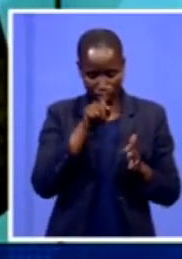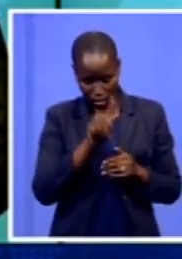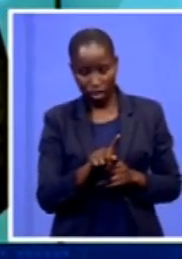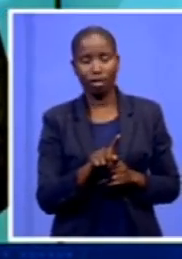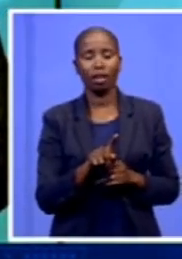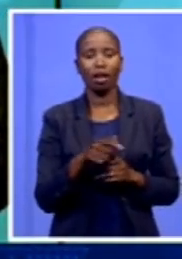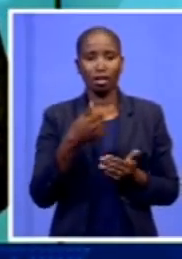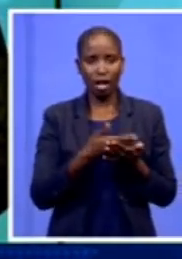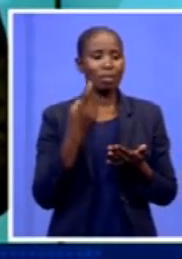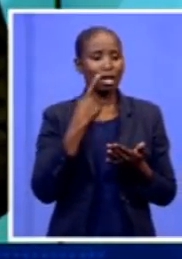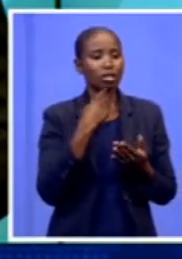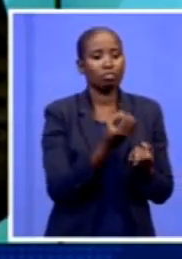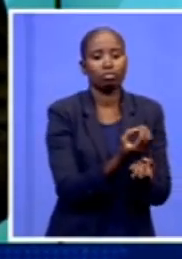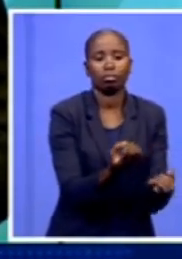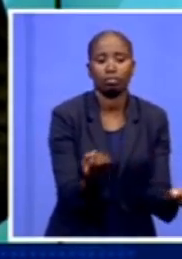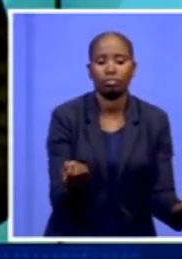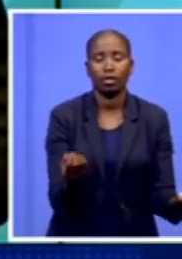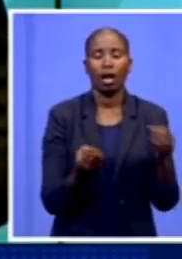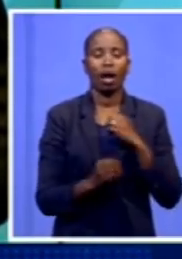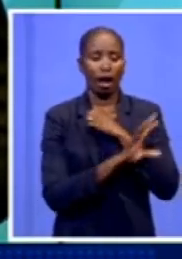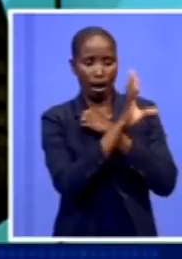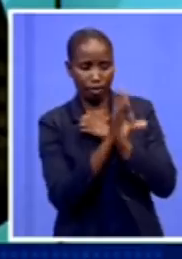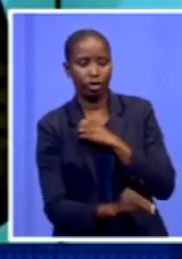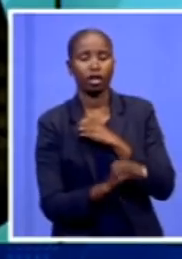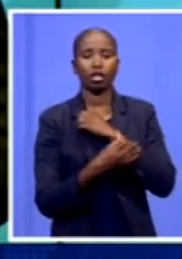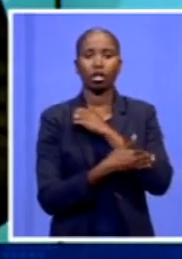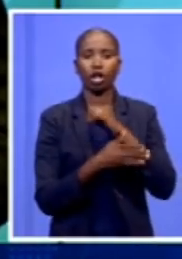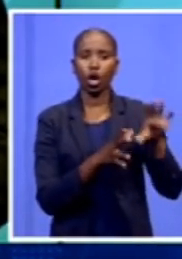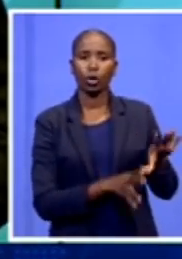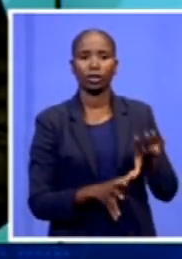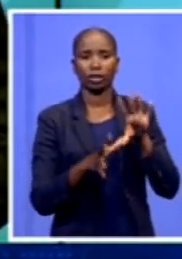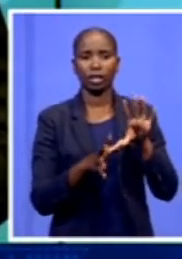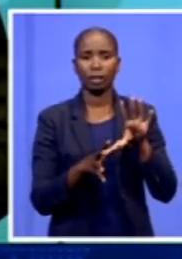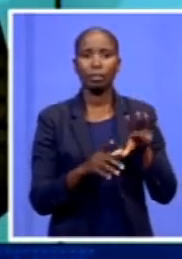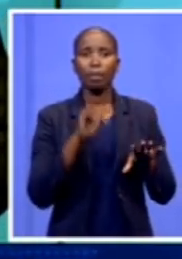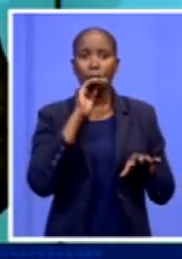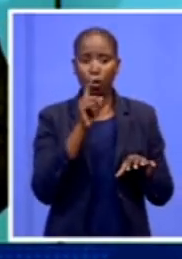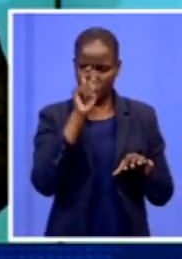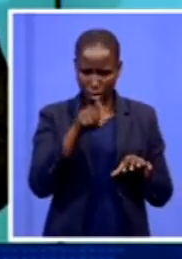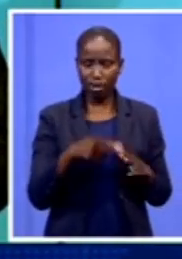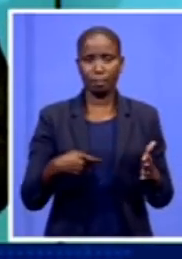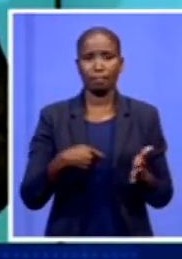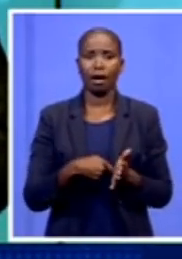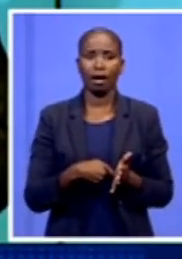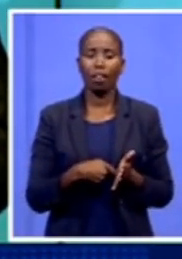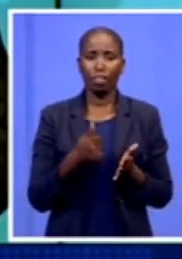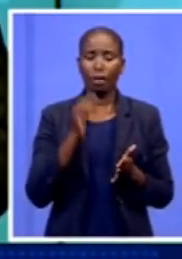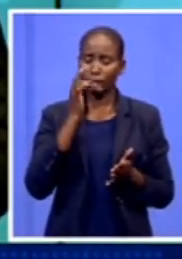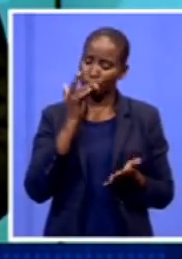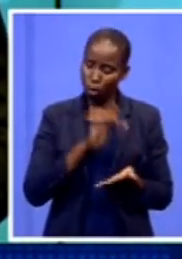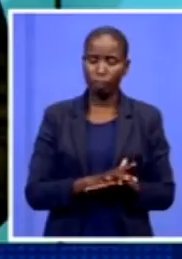African continent again. They need to then buy and commit that they will buy from the